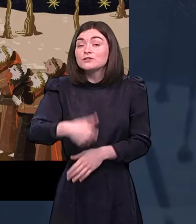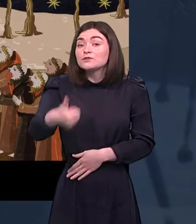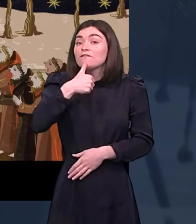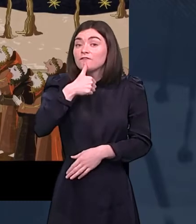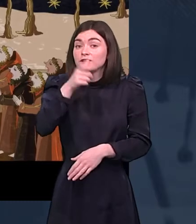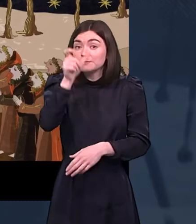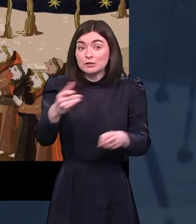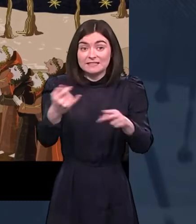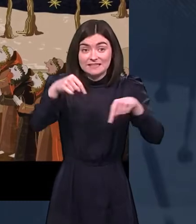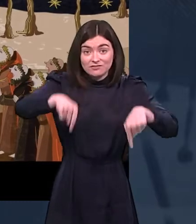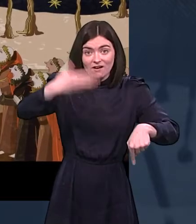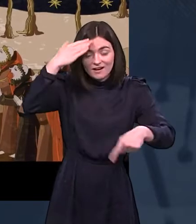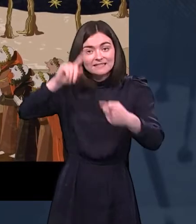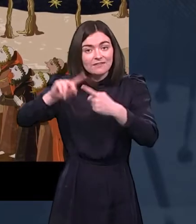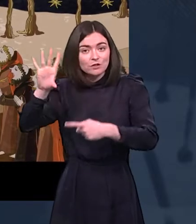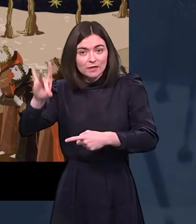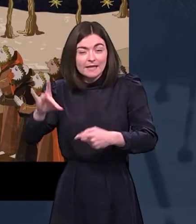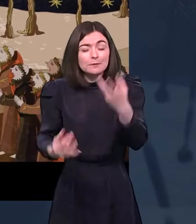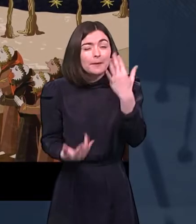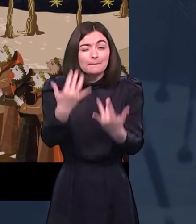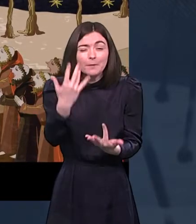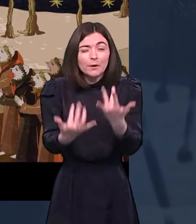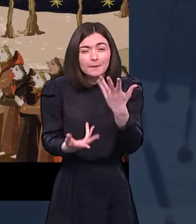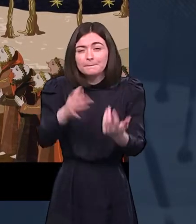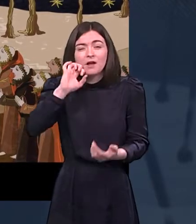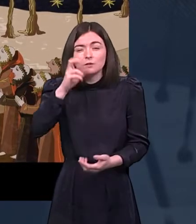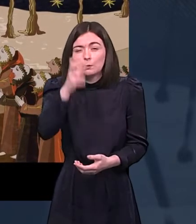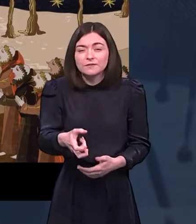be burnt at the stake for witchcraft.